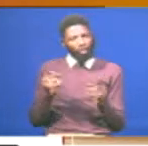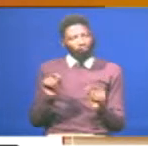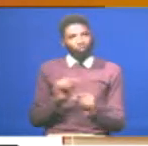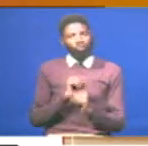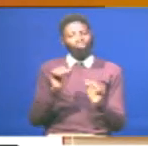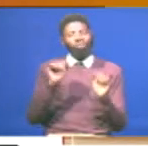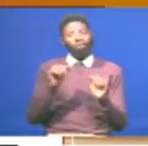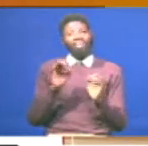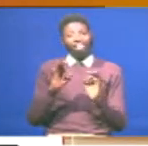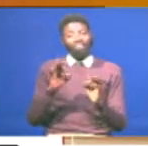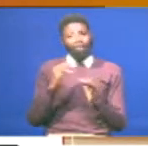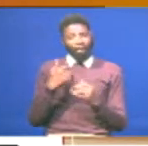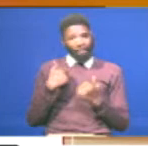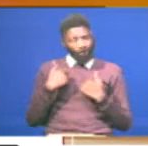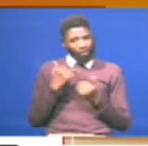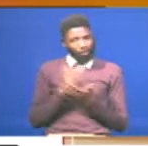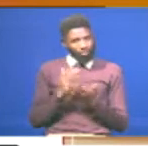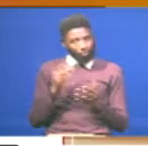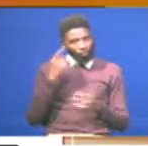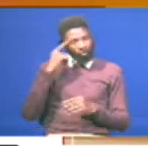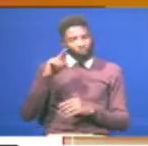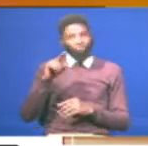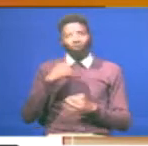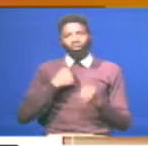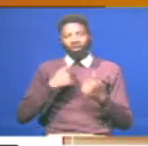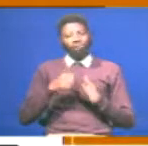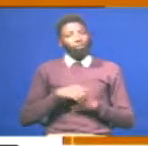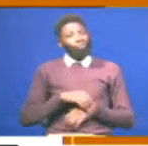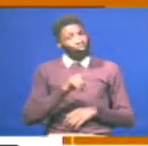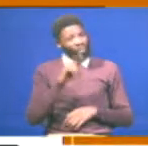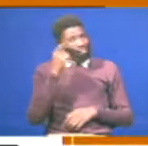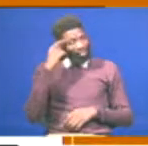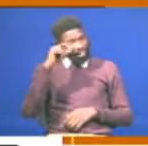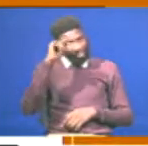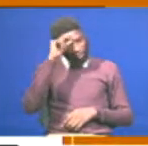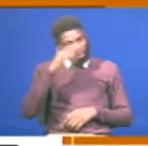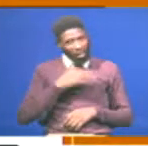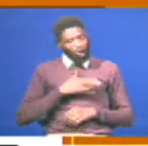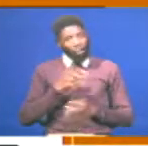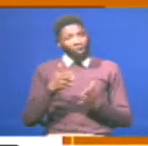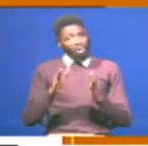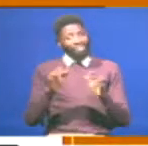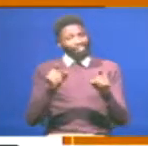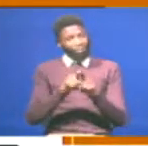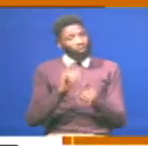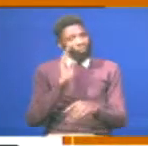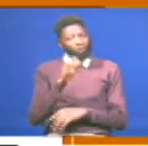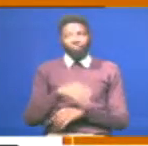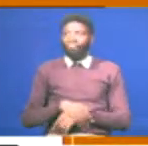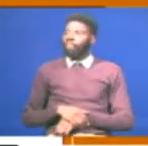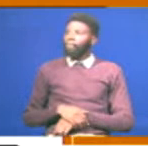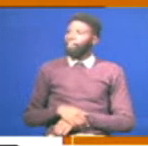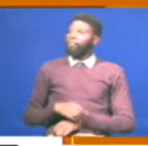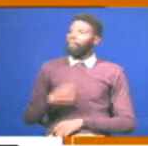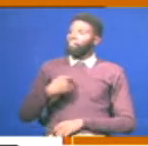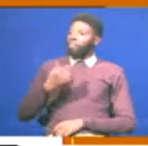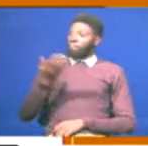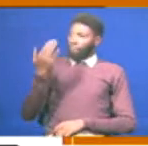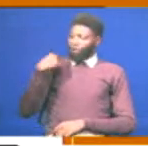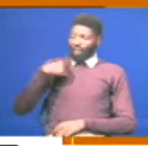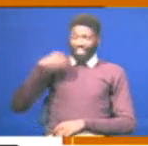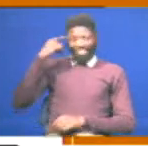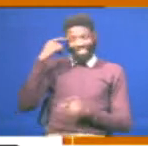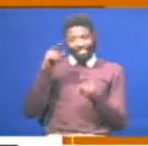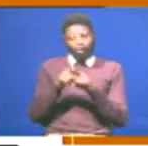good thing to do for Rwanda. So moving on, you think our government is heading in the same direction? I thought it was. It still remains to be seen. Mm-hmm.